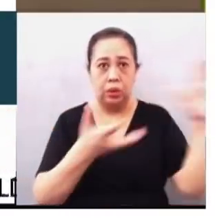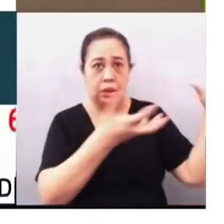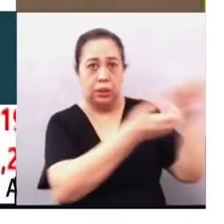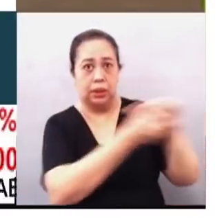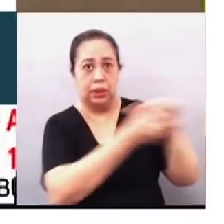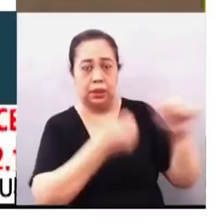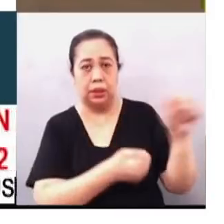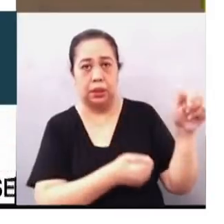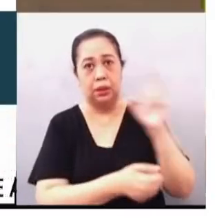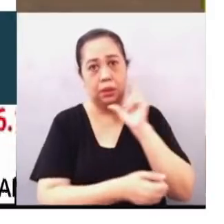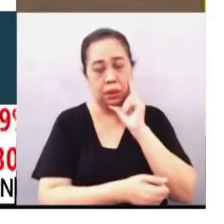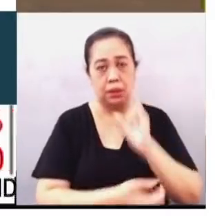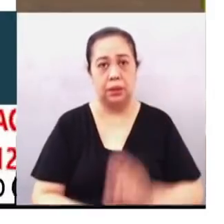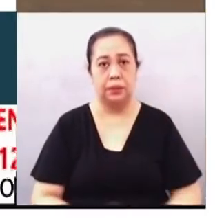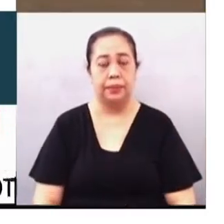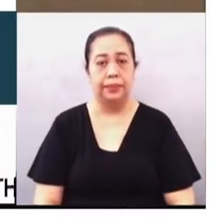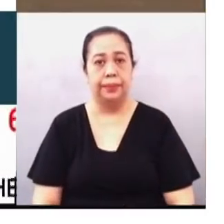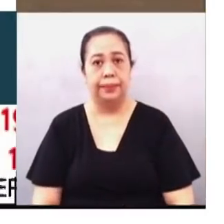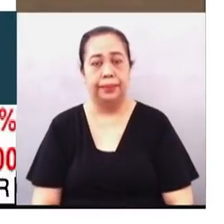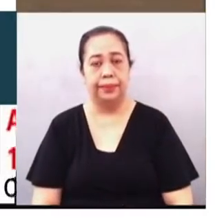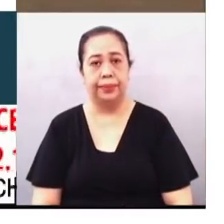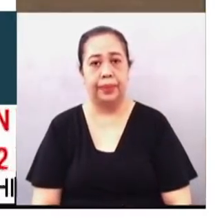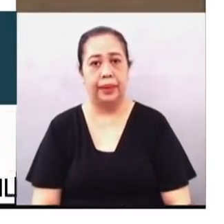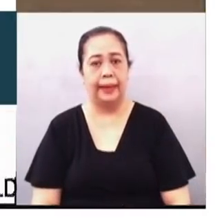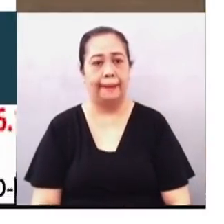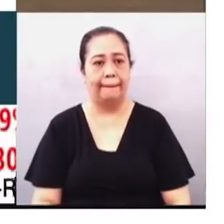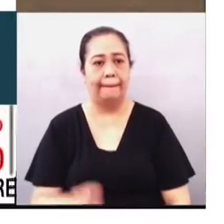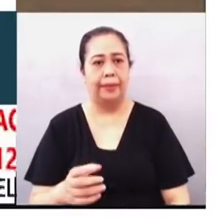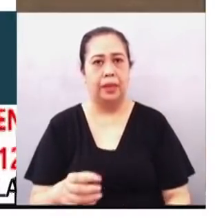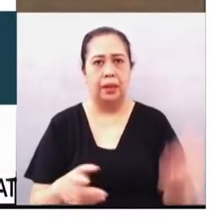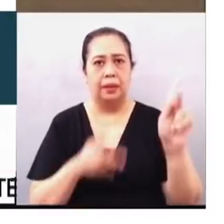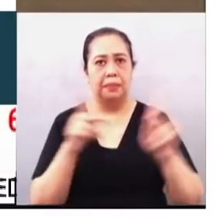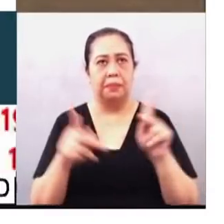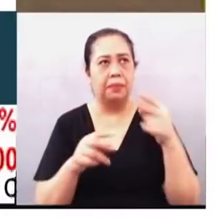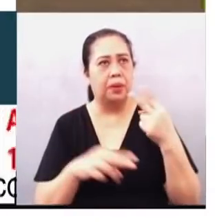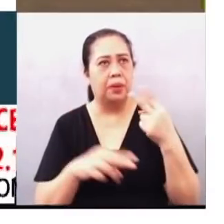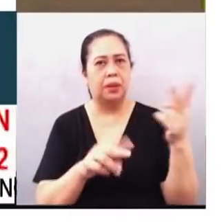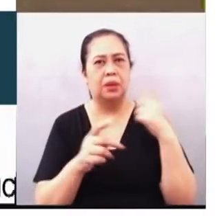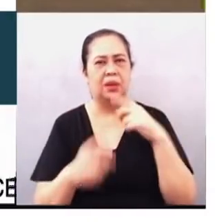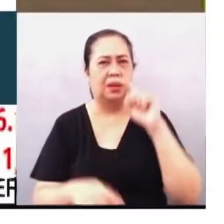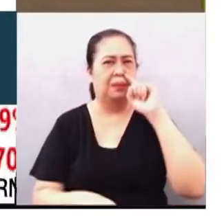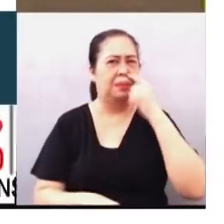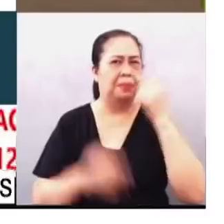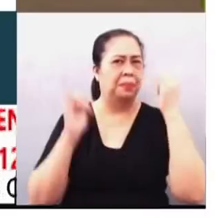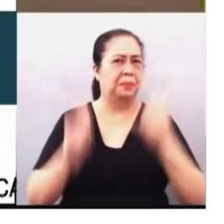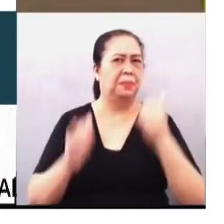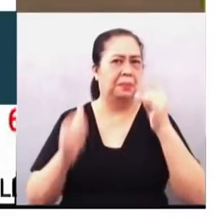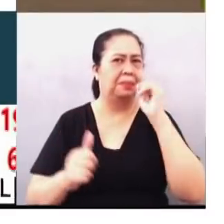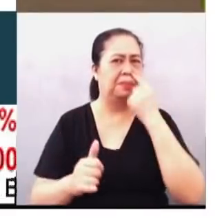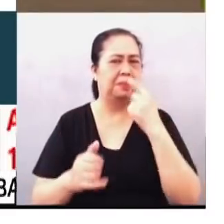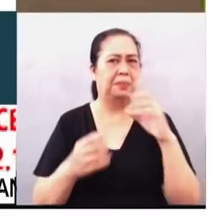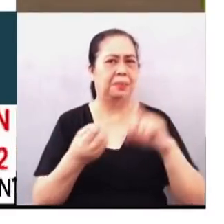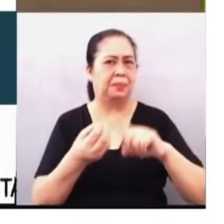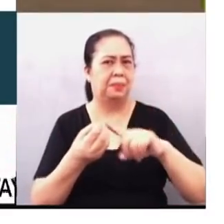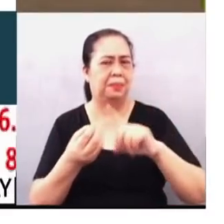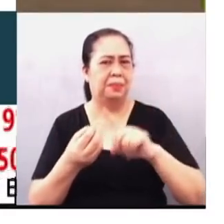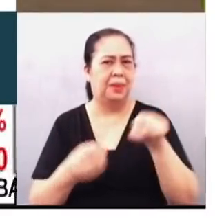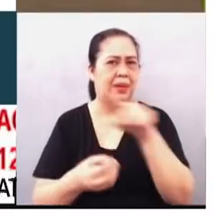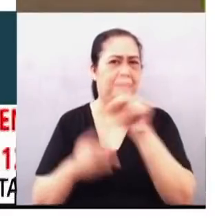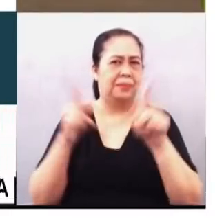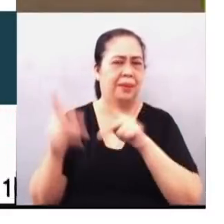administrasyon. Senator, the way the people see it is nakakasawa na kasi. Nakakasawa na tingnan ng mga taong